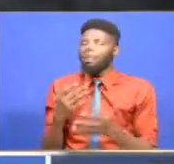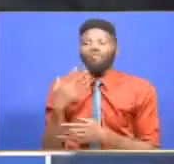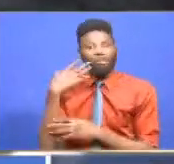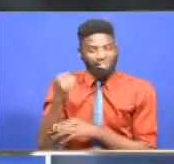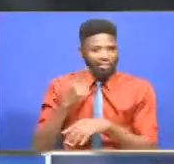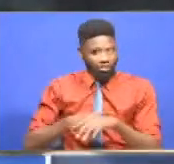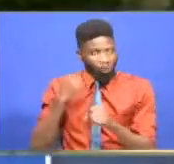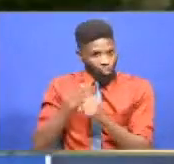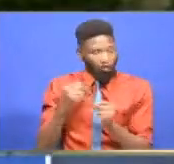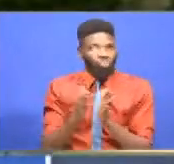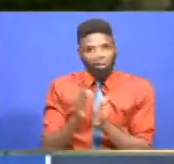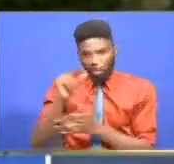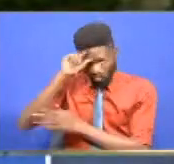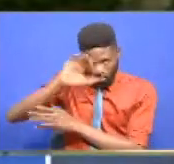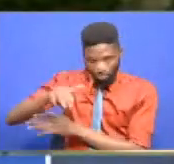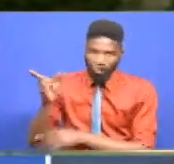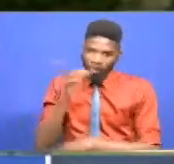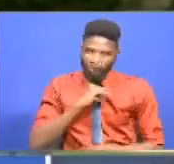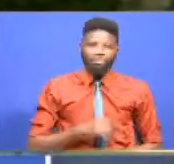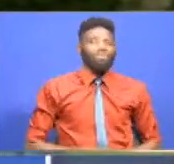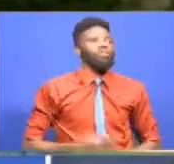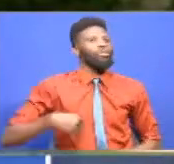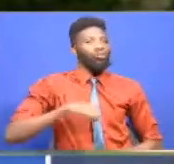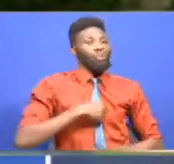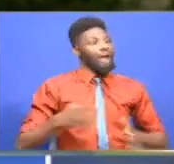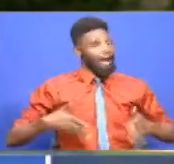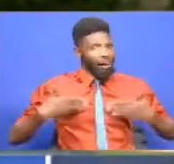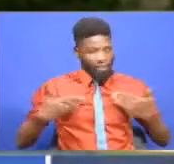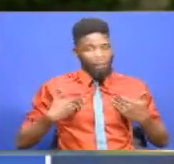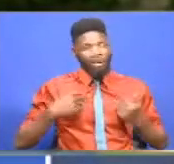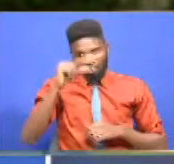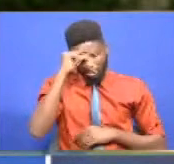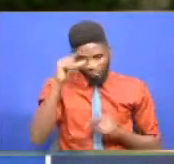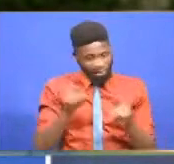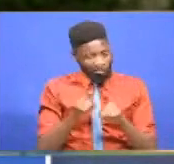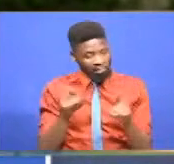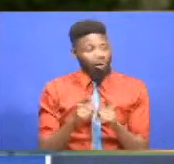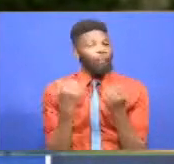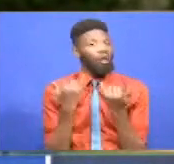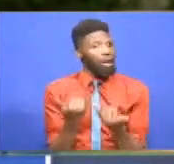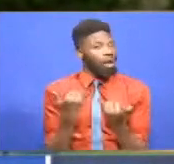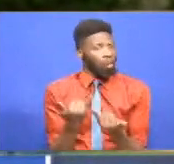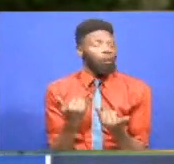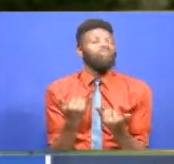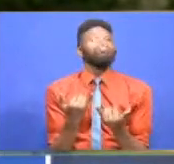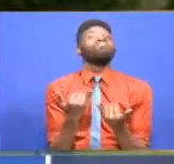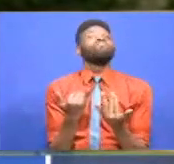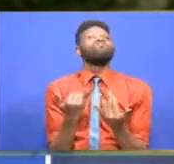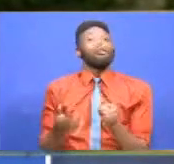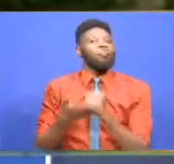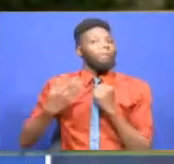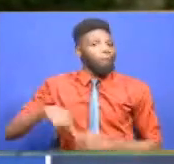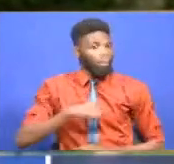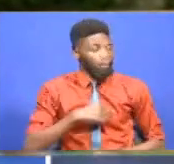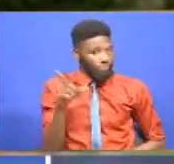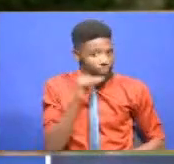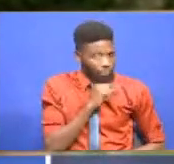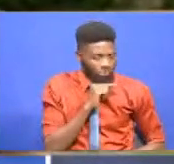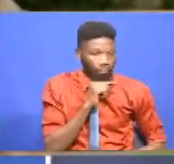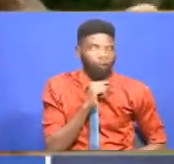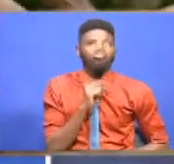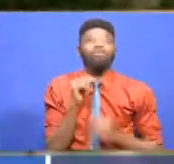county governments. Now we are happy so far the government has been able to help us